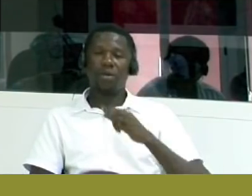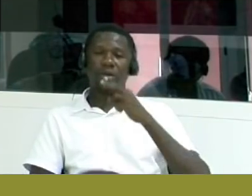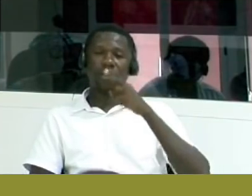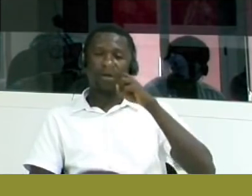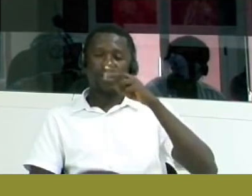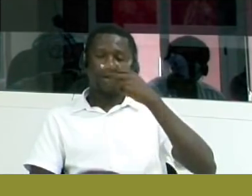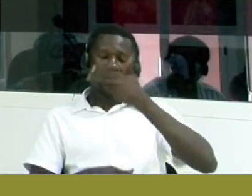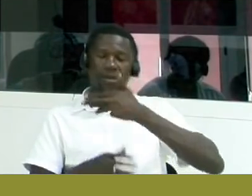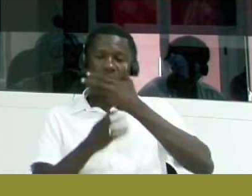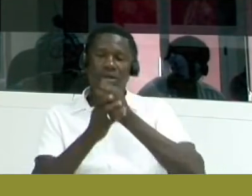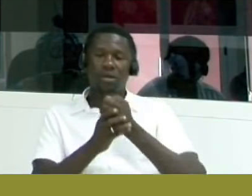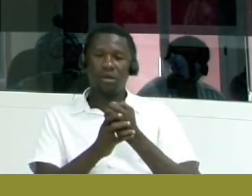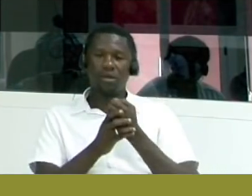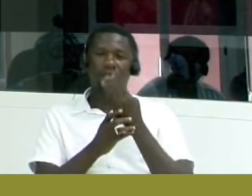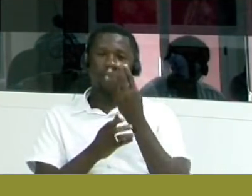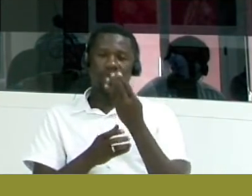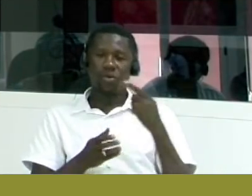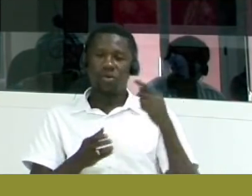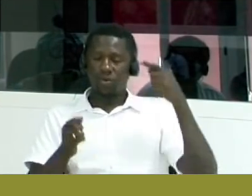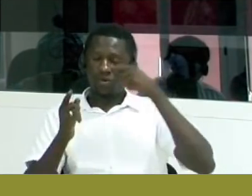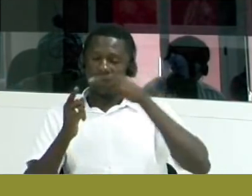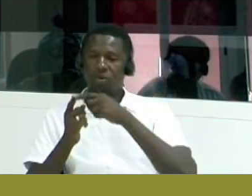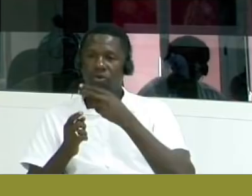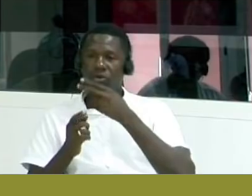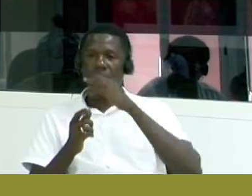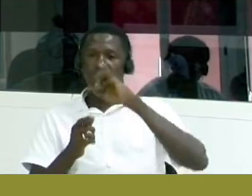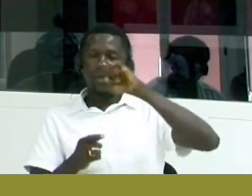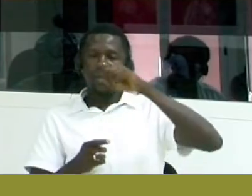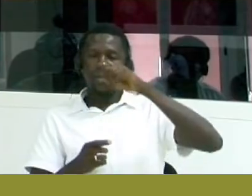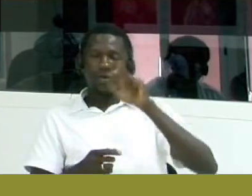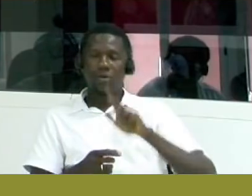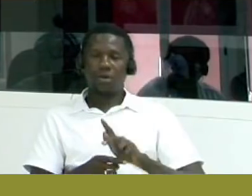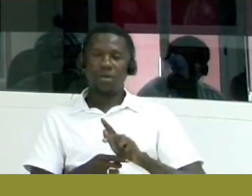1994 to January 2017.